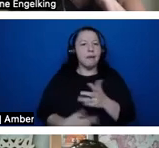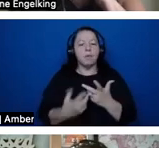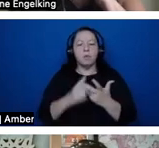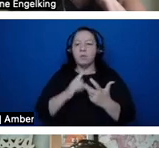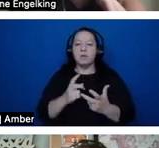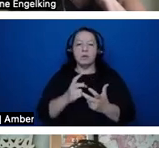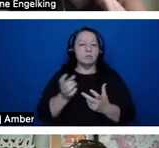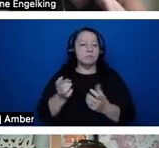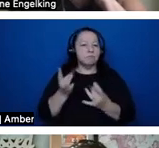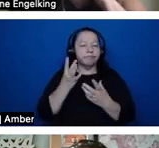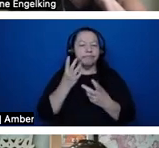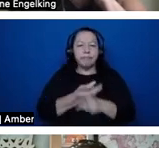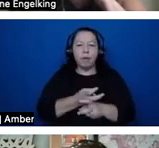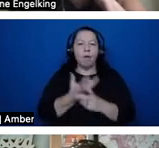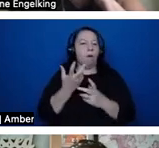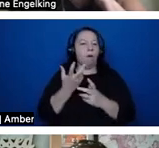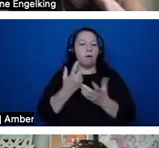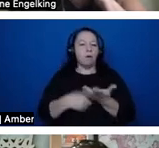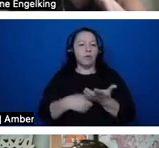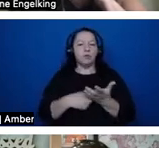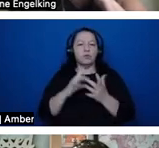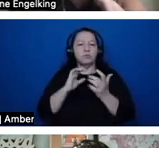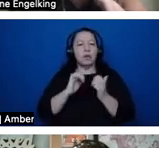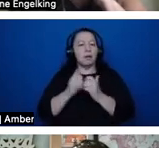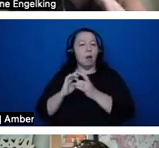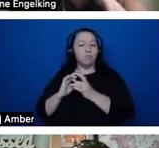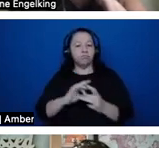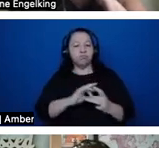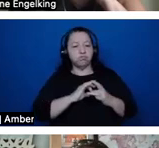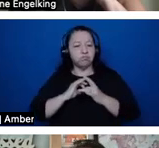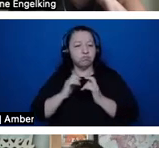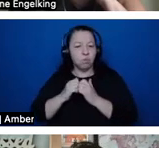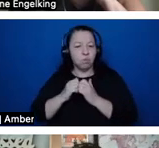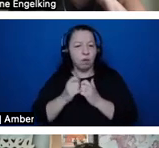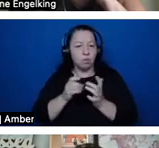in relationship with each other. And so we are here today kind of speaking as ourselves.